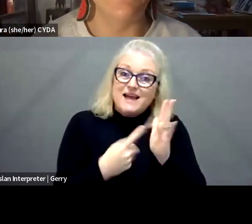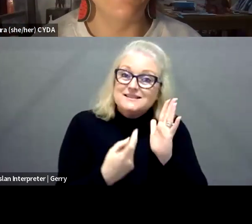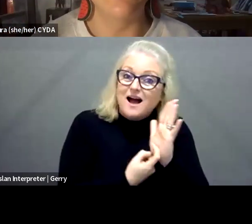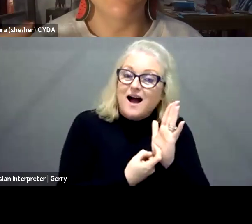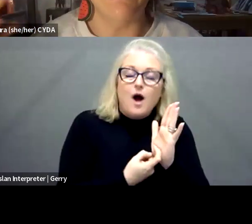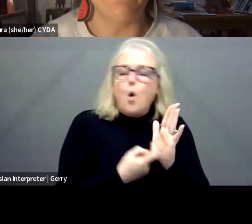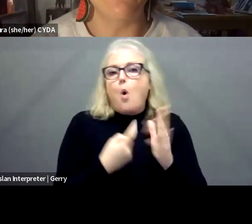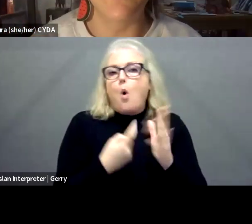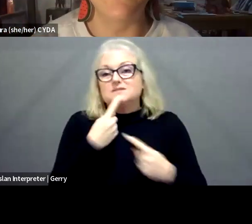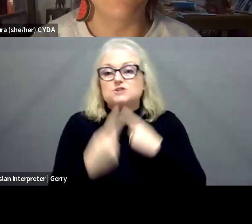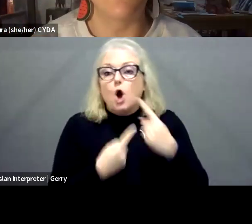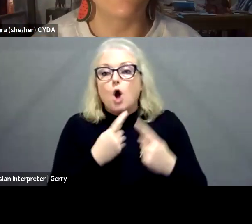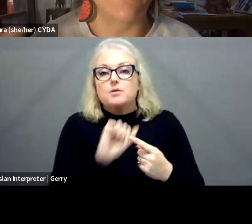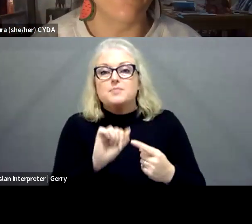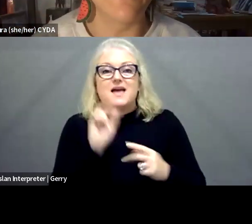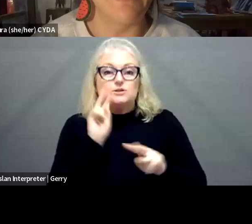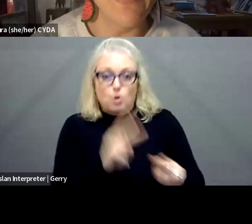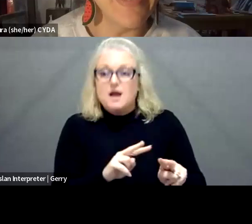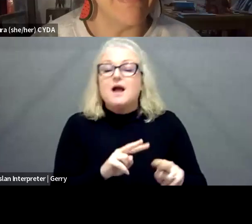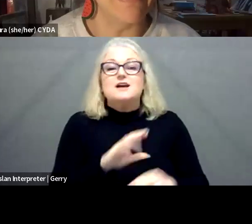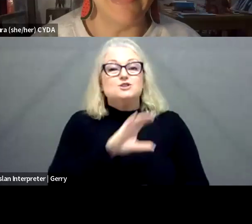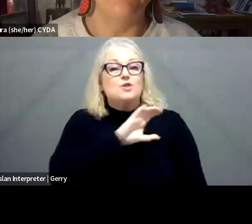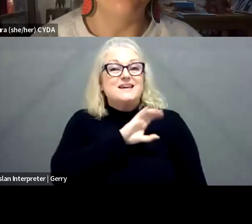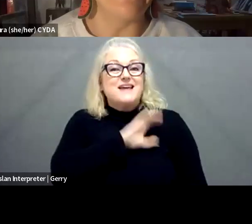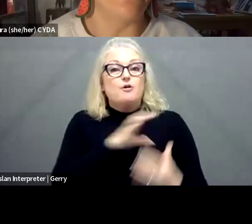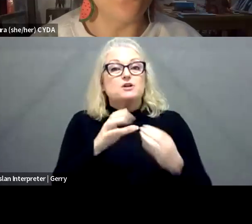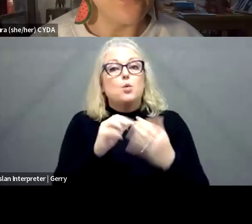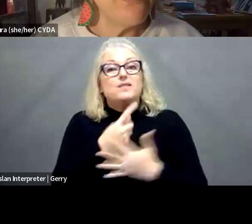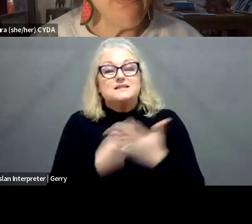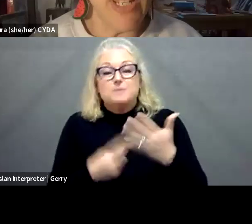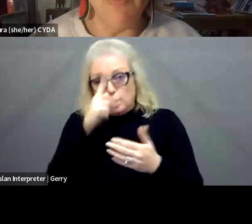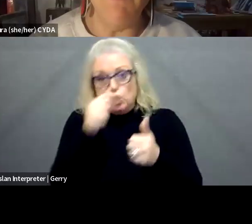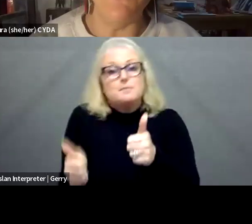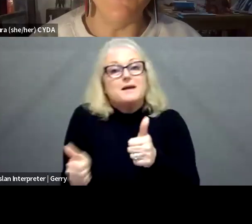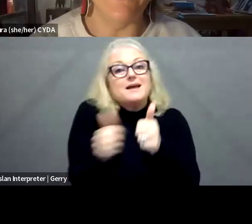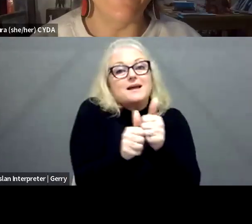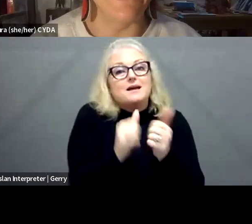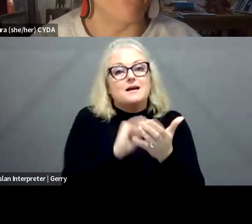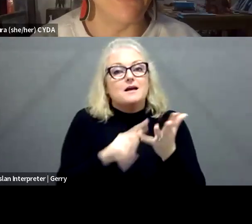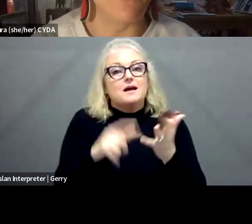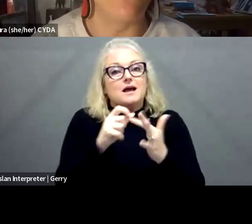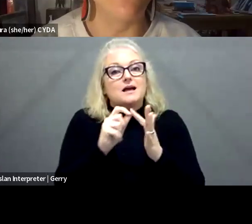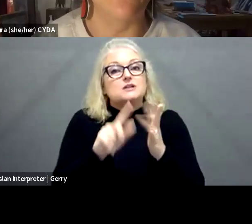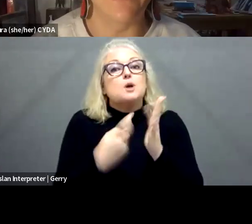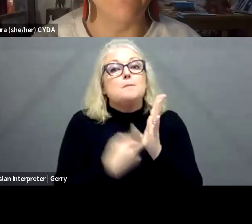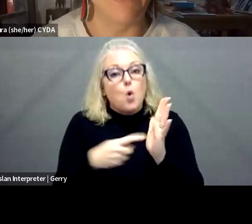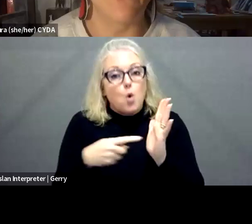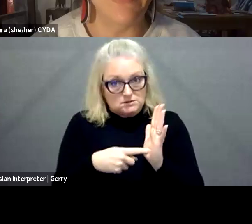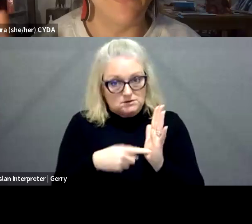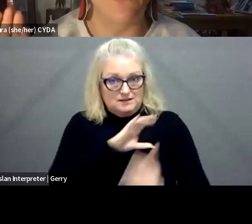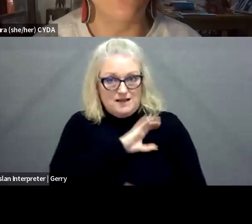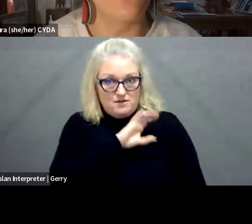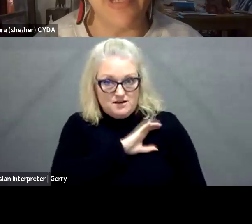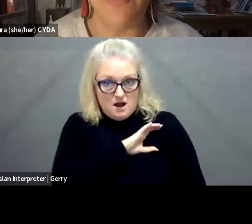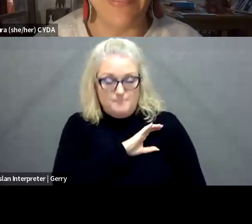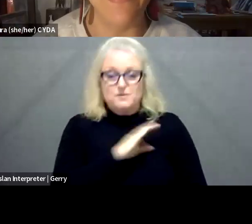have the character with the disability as a supporting character. And one book that has done that really well is a recent middle